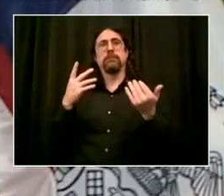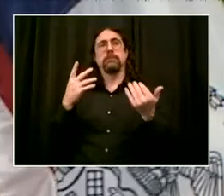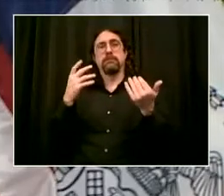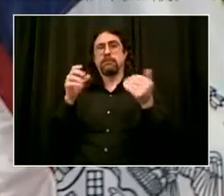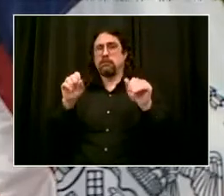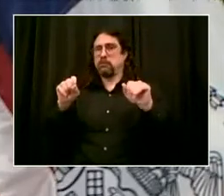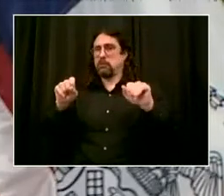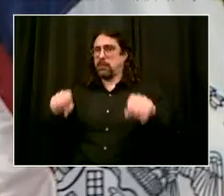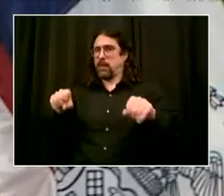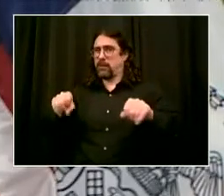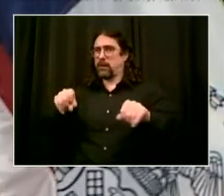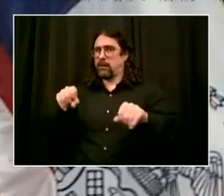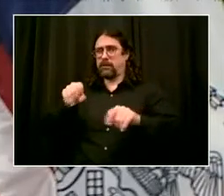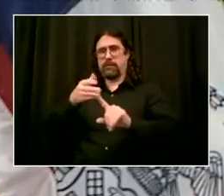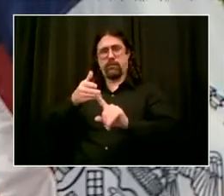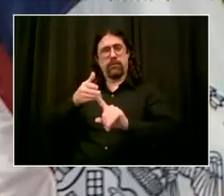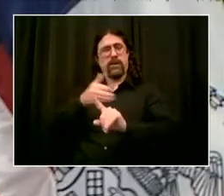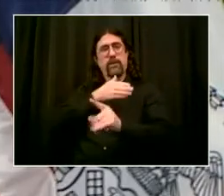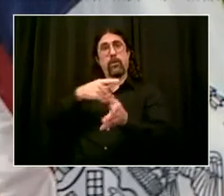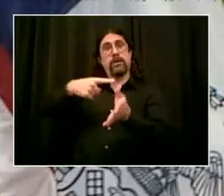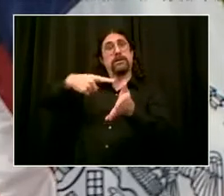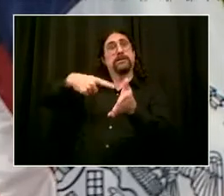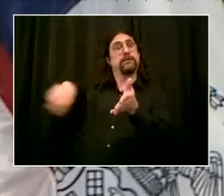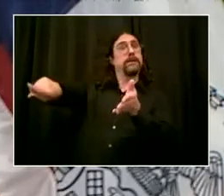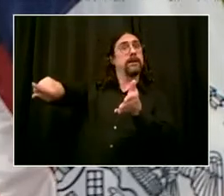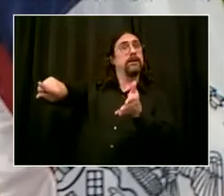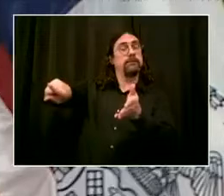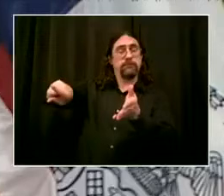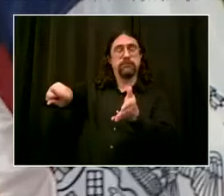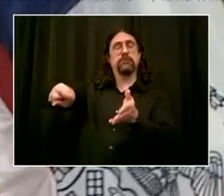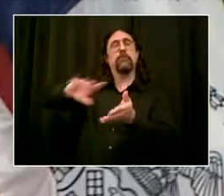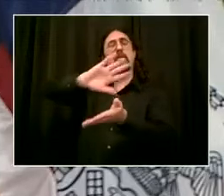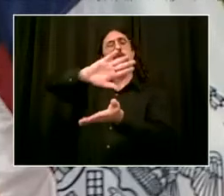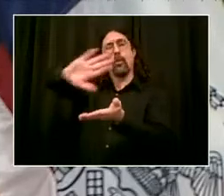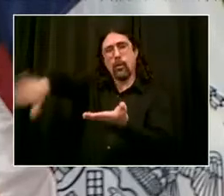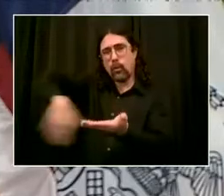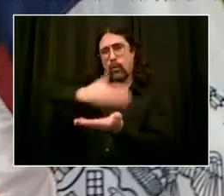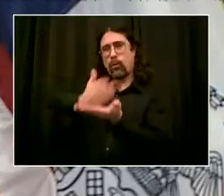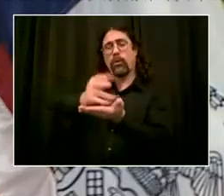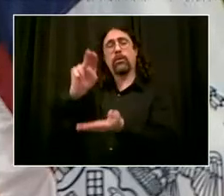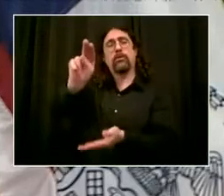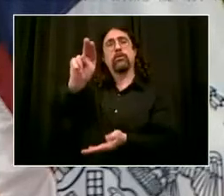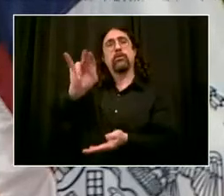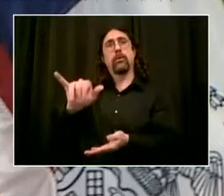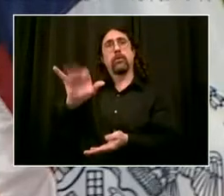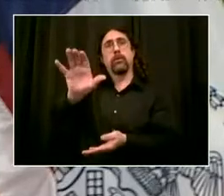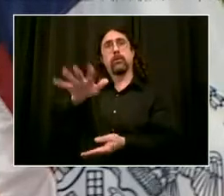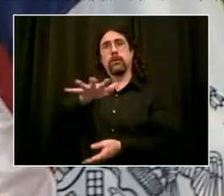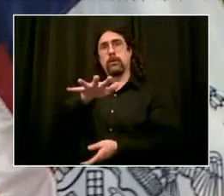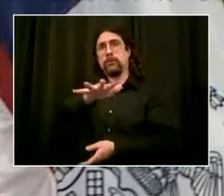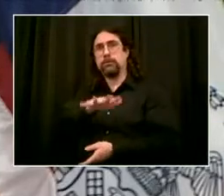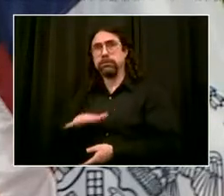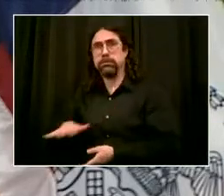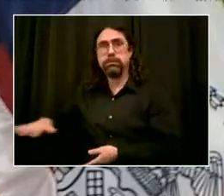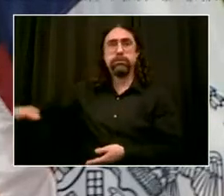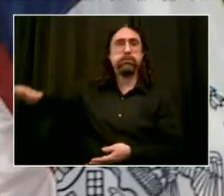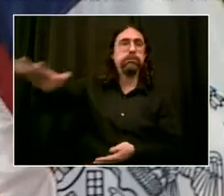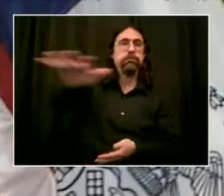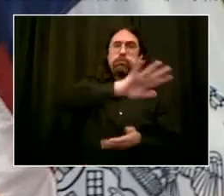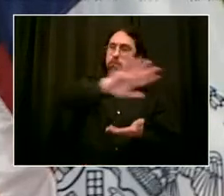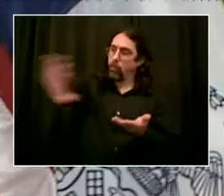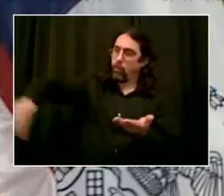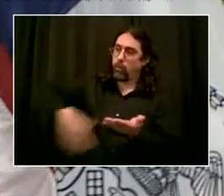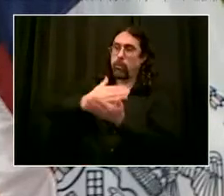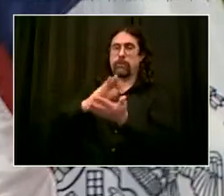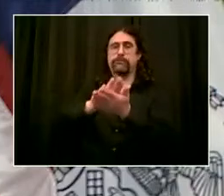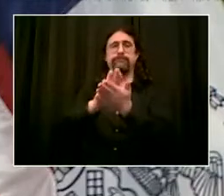a position to take additional measures to reopen schools and there's a clear um protocol for